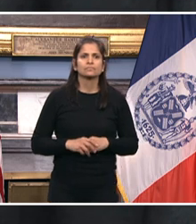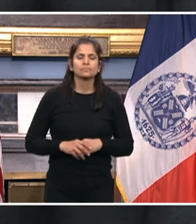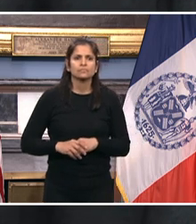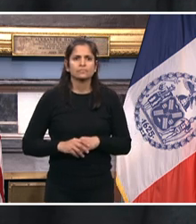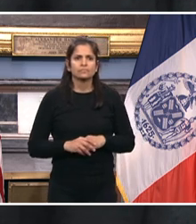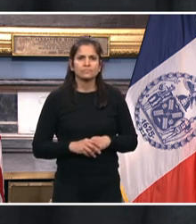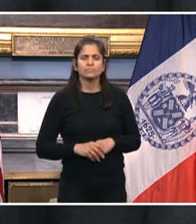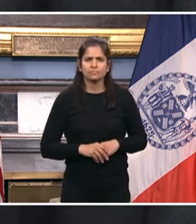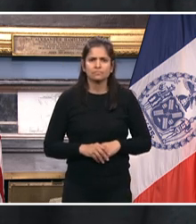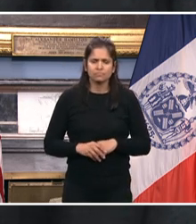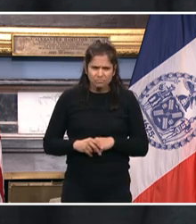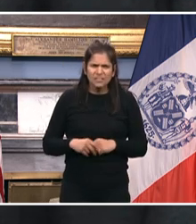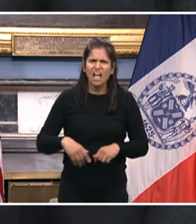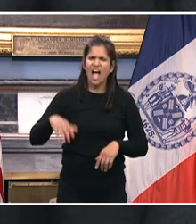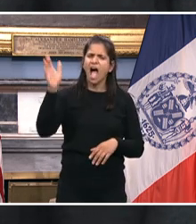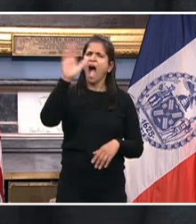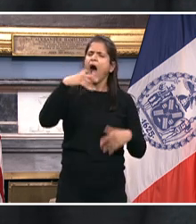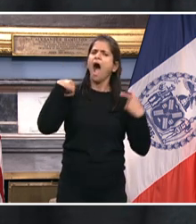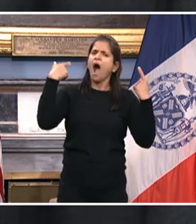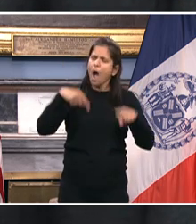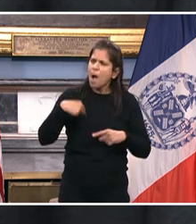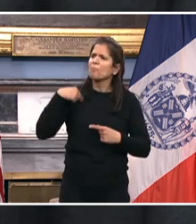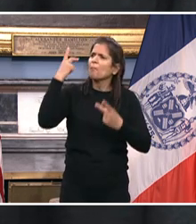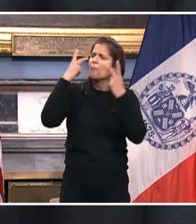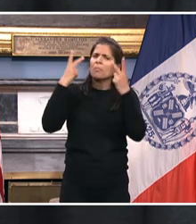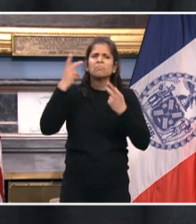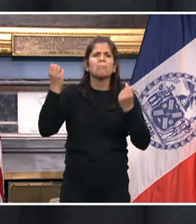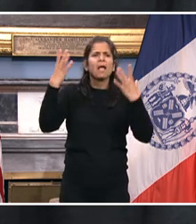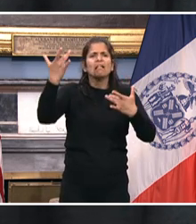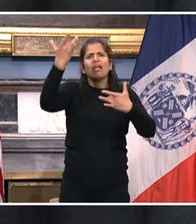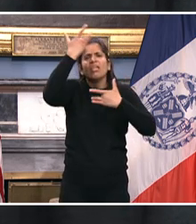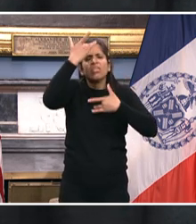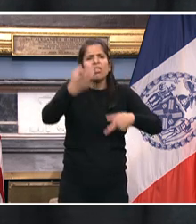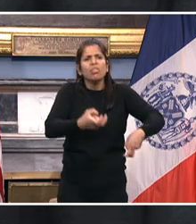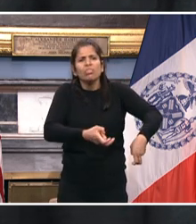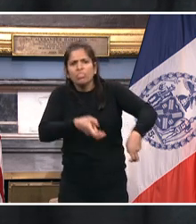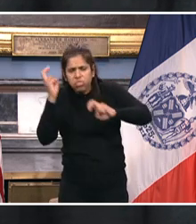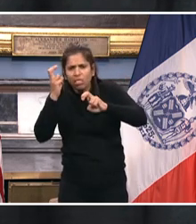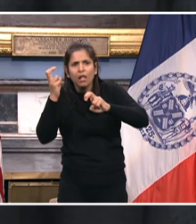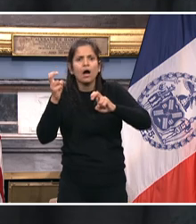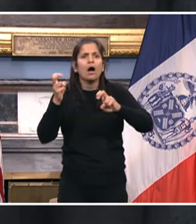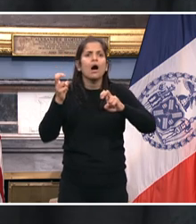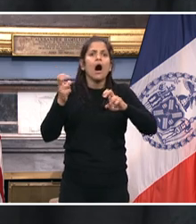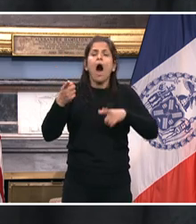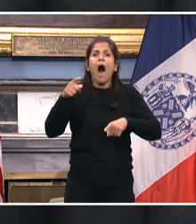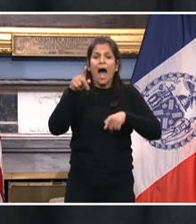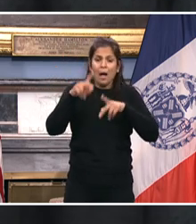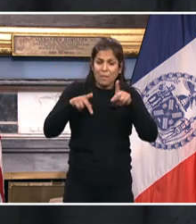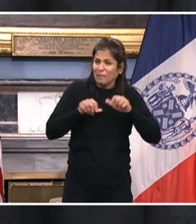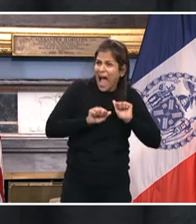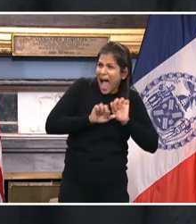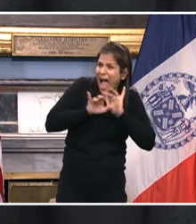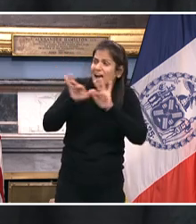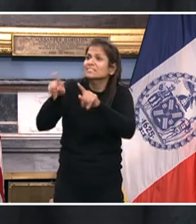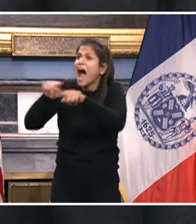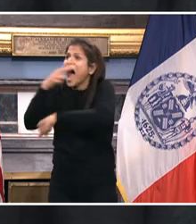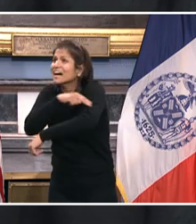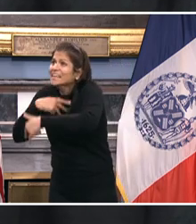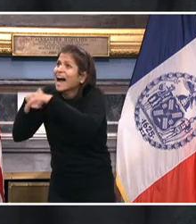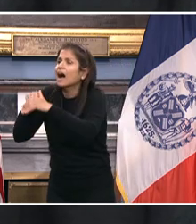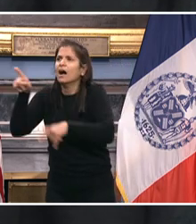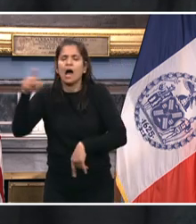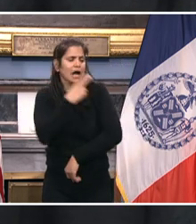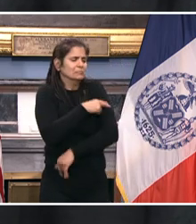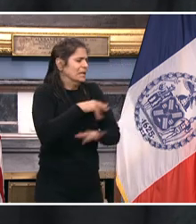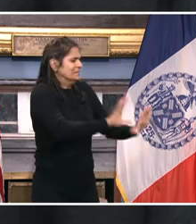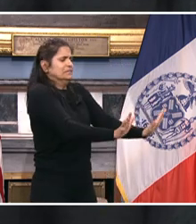if that's the case? Who are you referring to? The City Council Health Chair. Who is that? Mark Levine. I want to make sure we're saying the same thing. I know who it